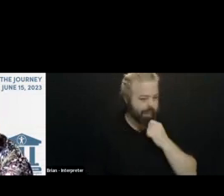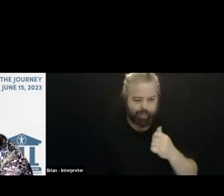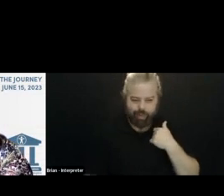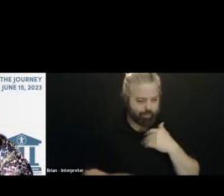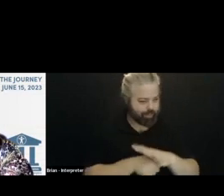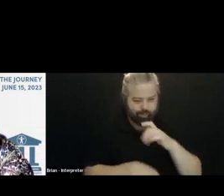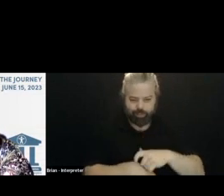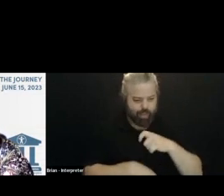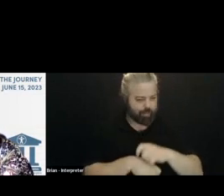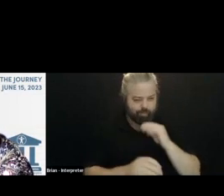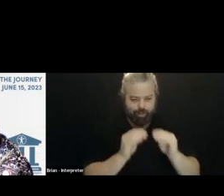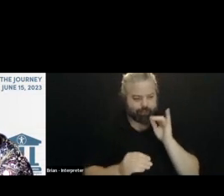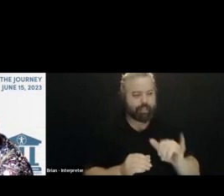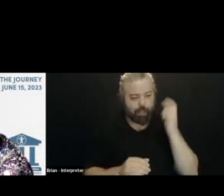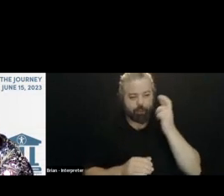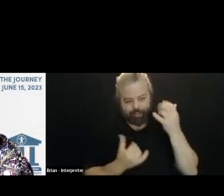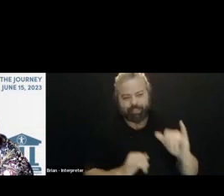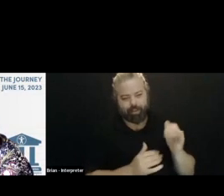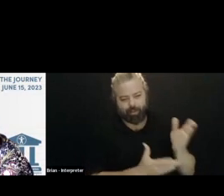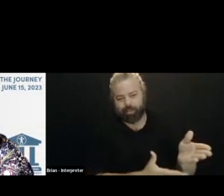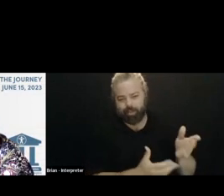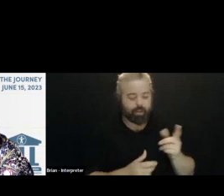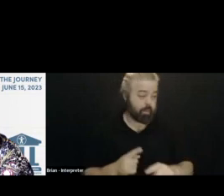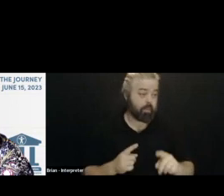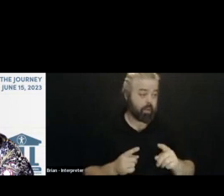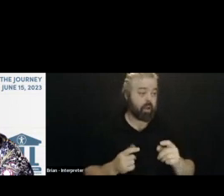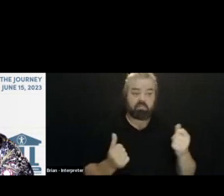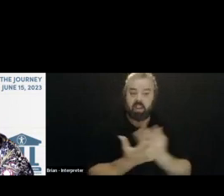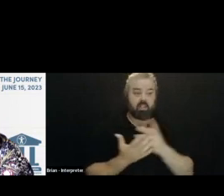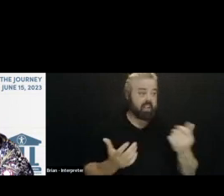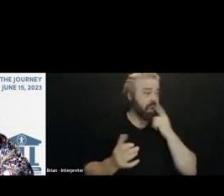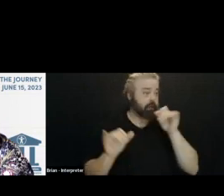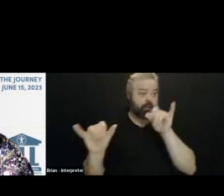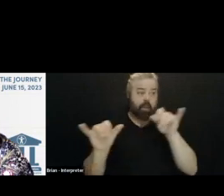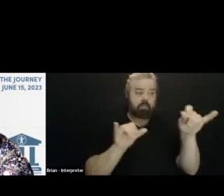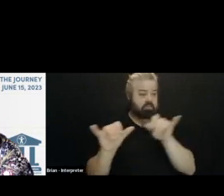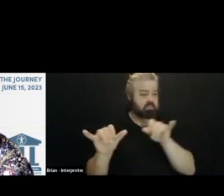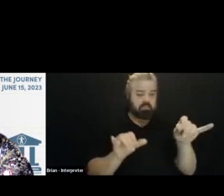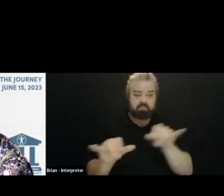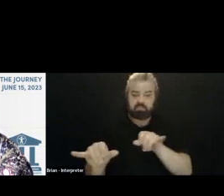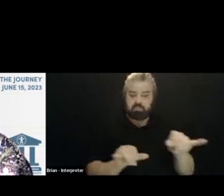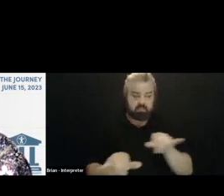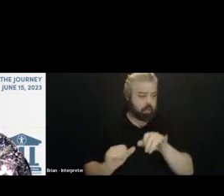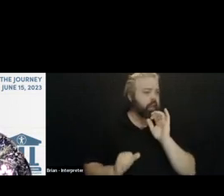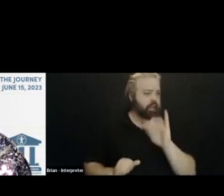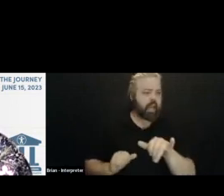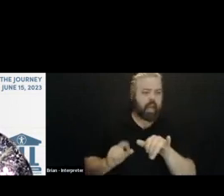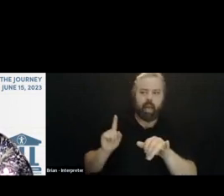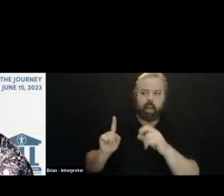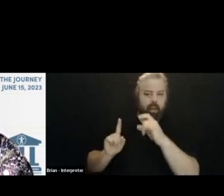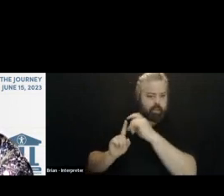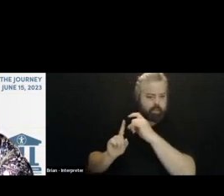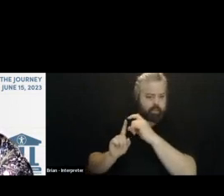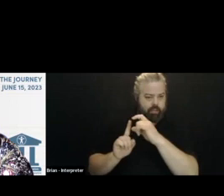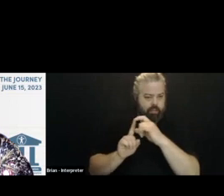That's why that's still there. But the rest of the document looks exactly the same. I bolded this text so that it would